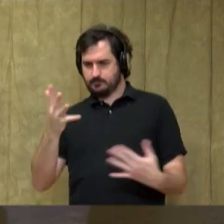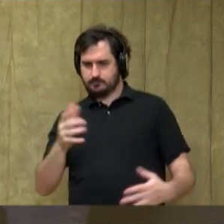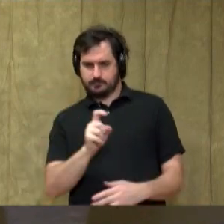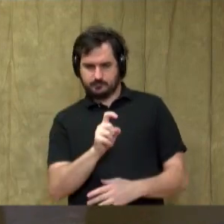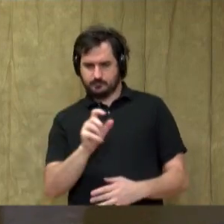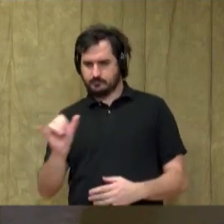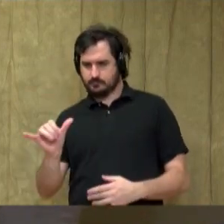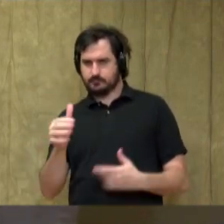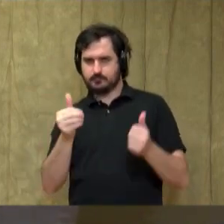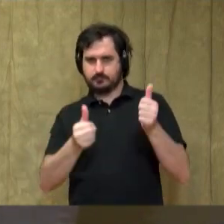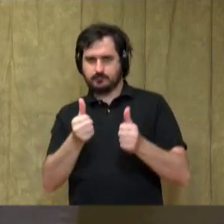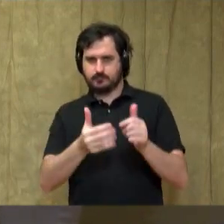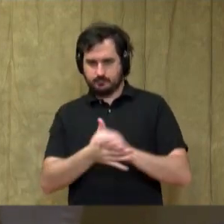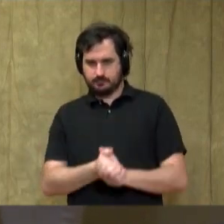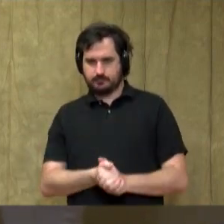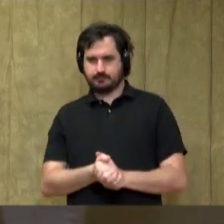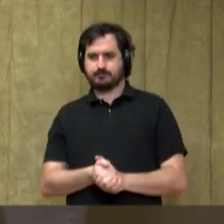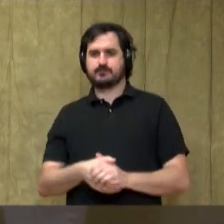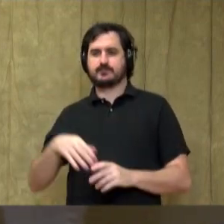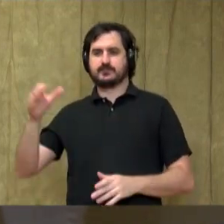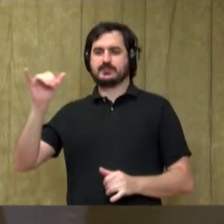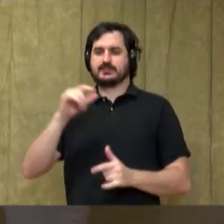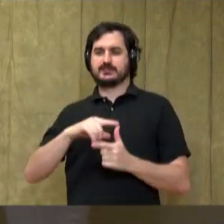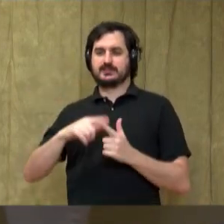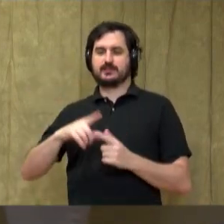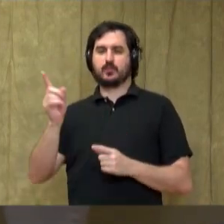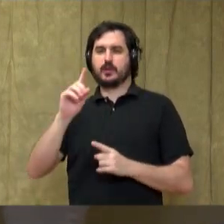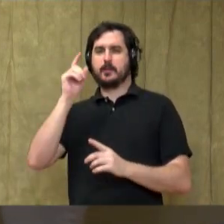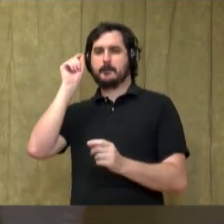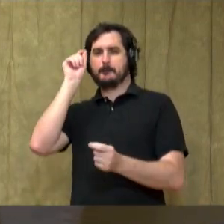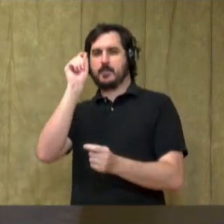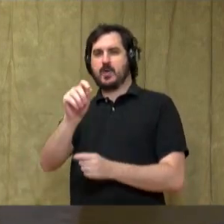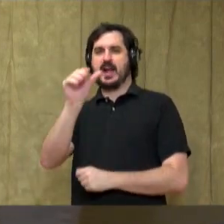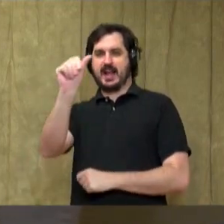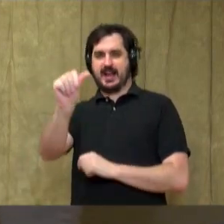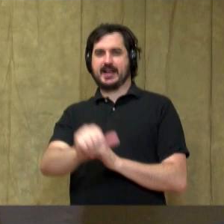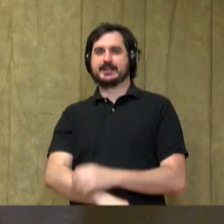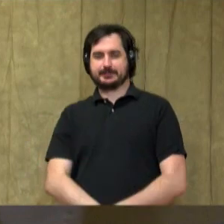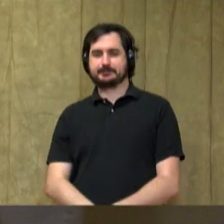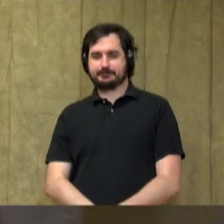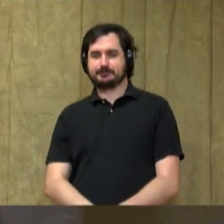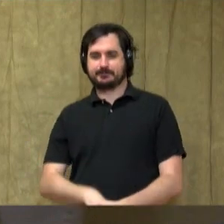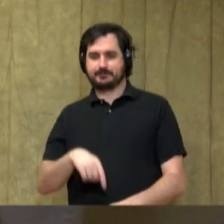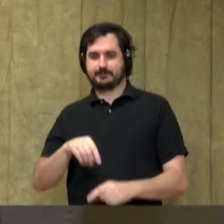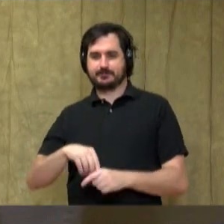is your X? Y, and the location of point A.